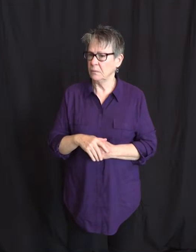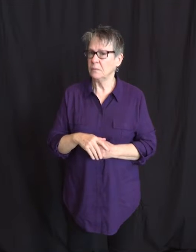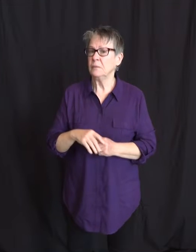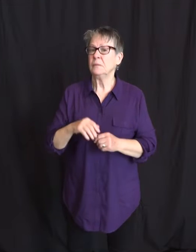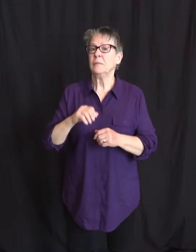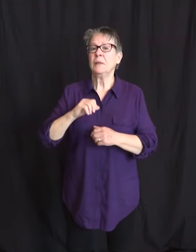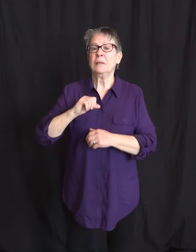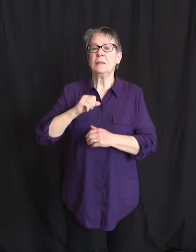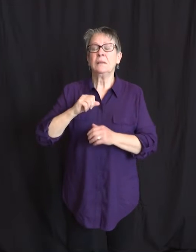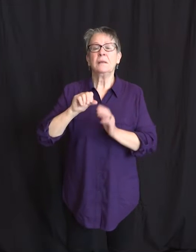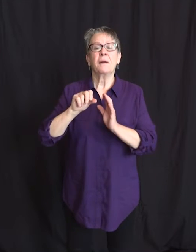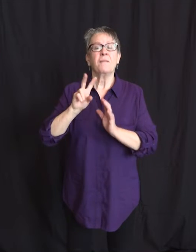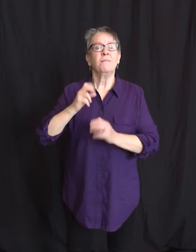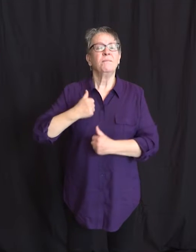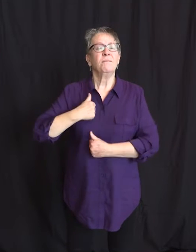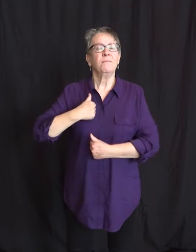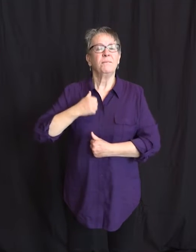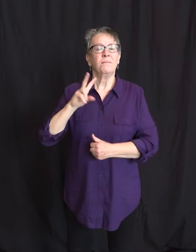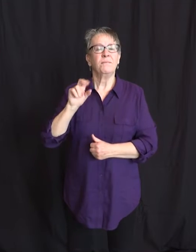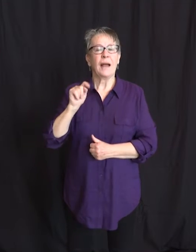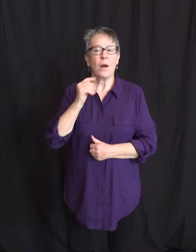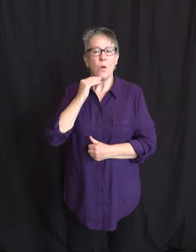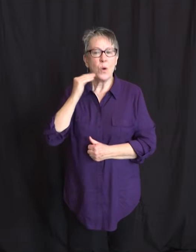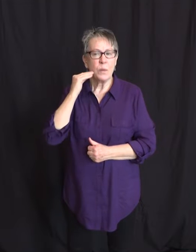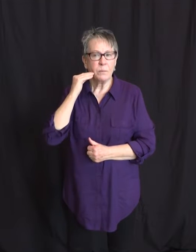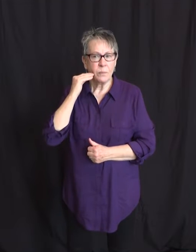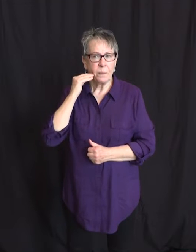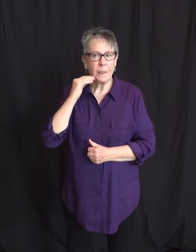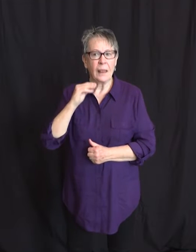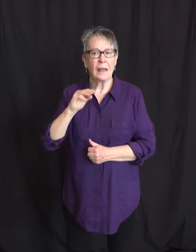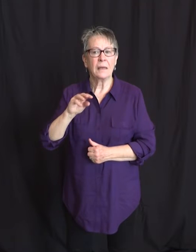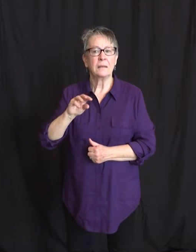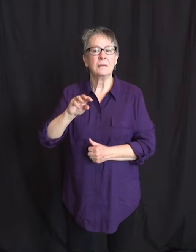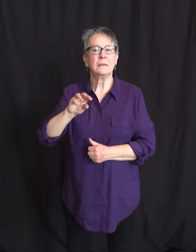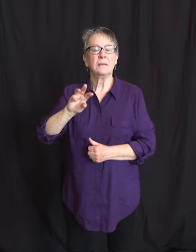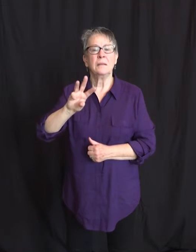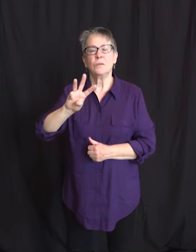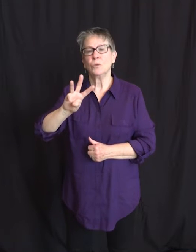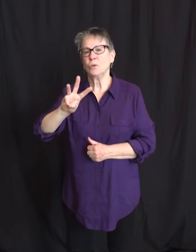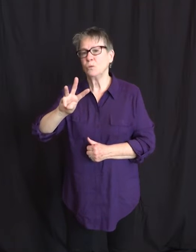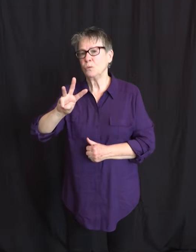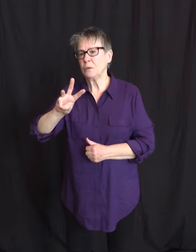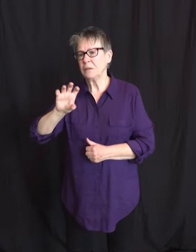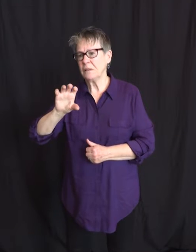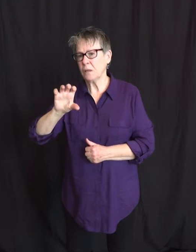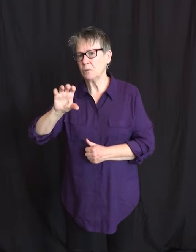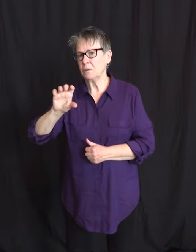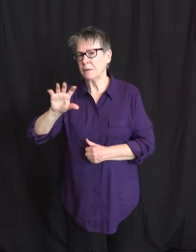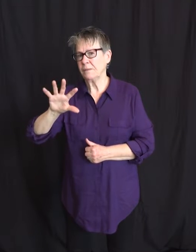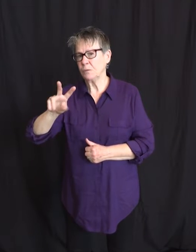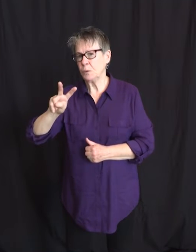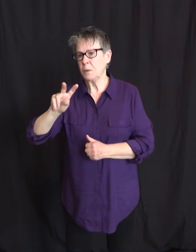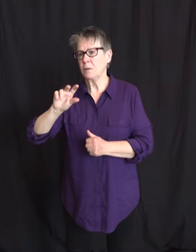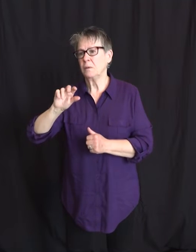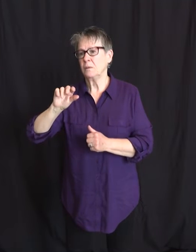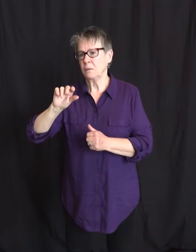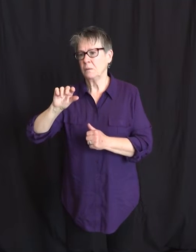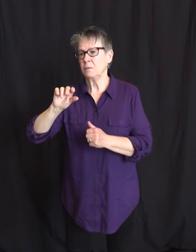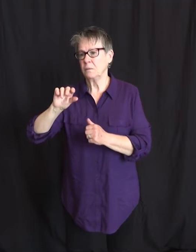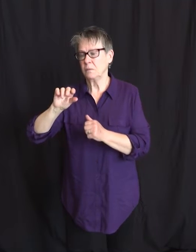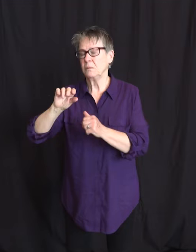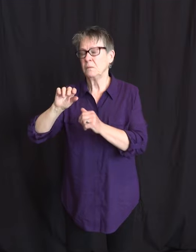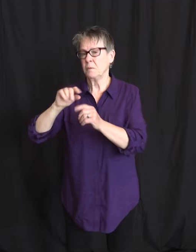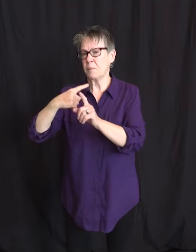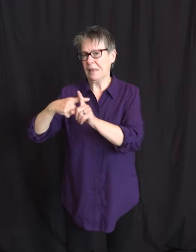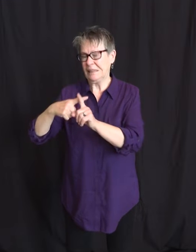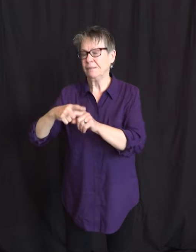263 residents positive, and sadly, 97 residents have expired from their total